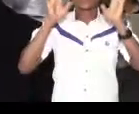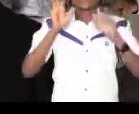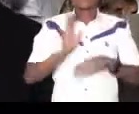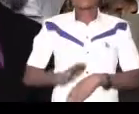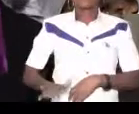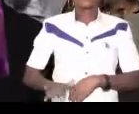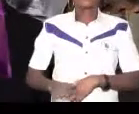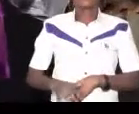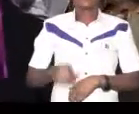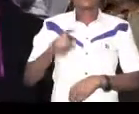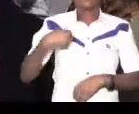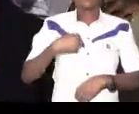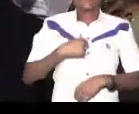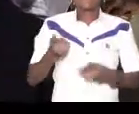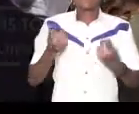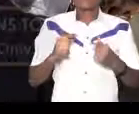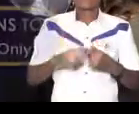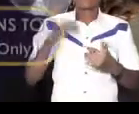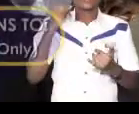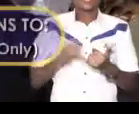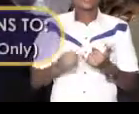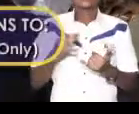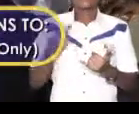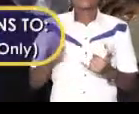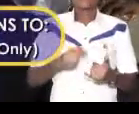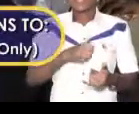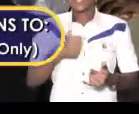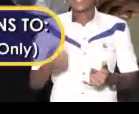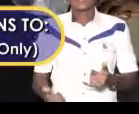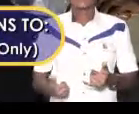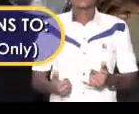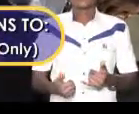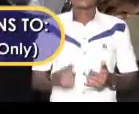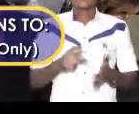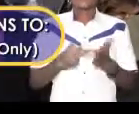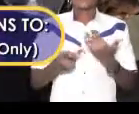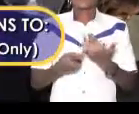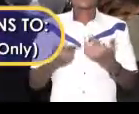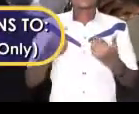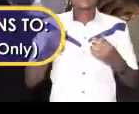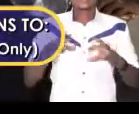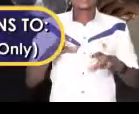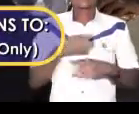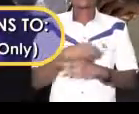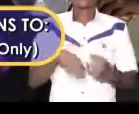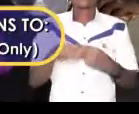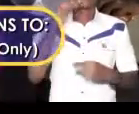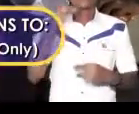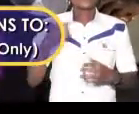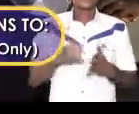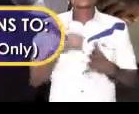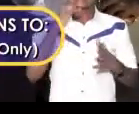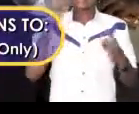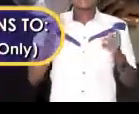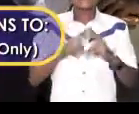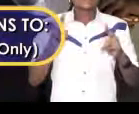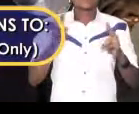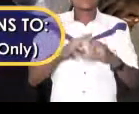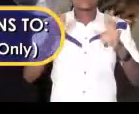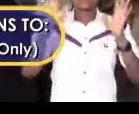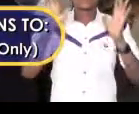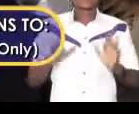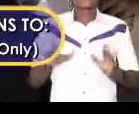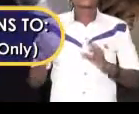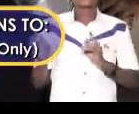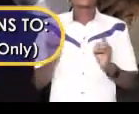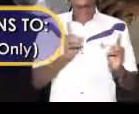My wonderful pupils, we have come to the end of another exciting episode on the classroom in your home. Exciting